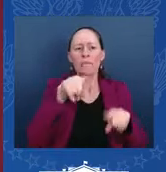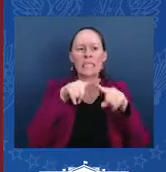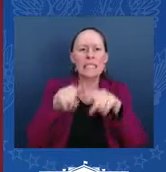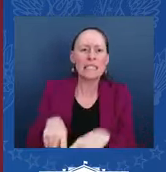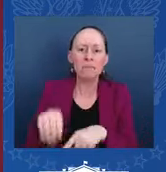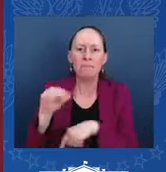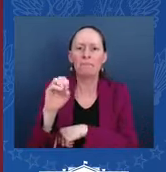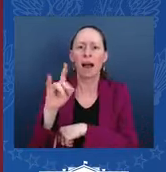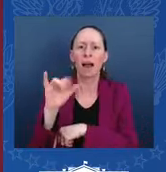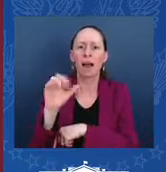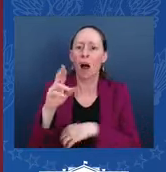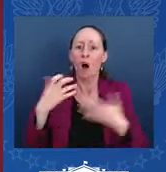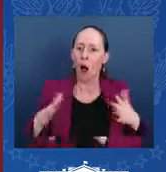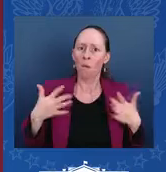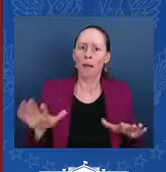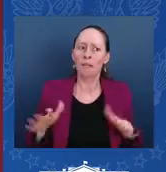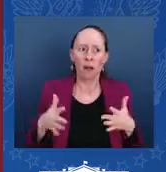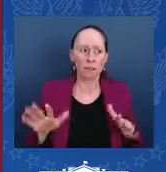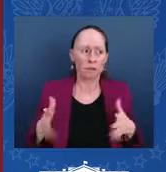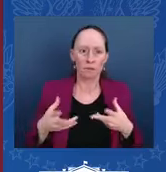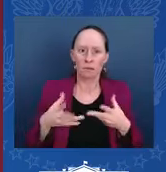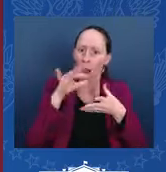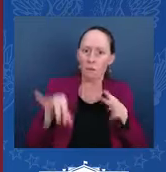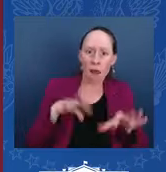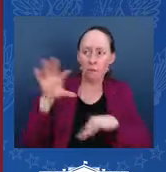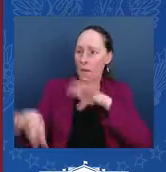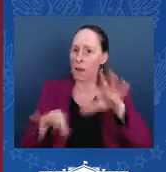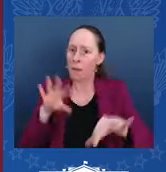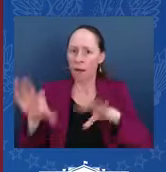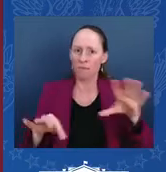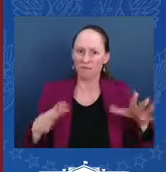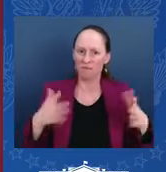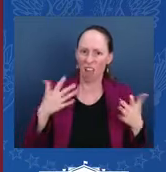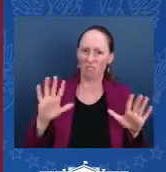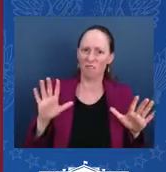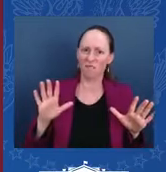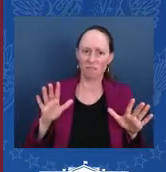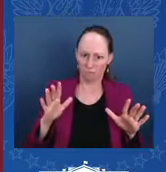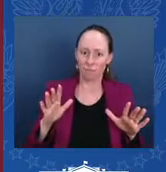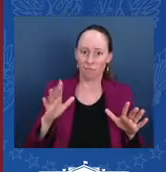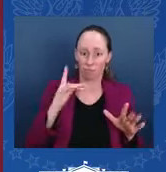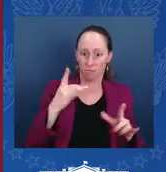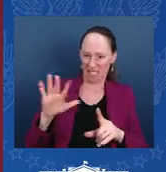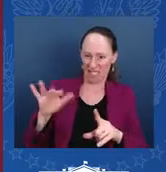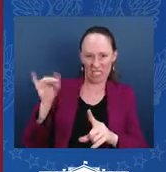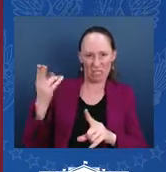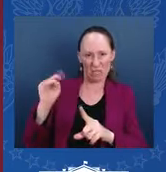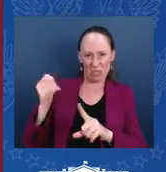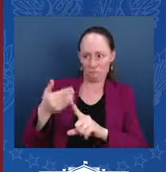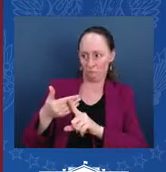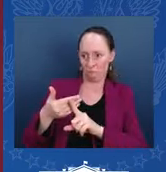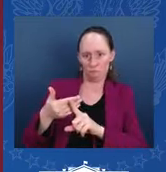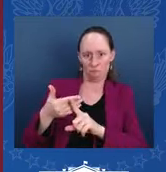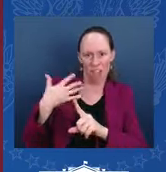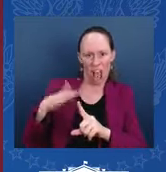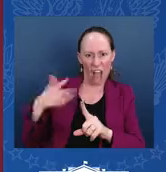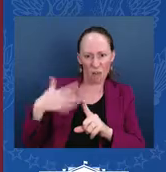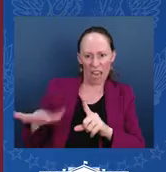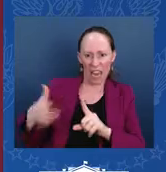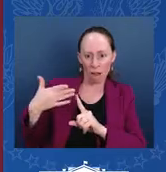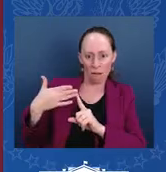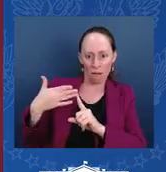first 6 months. That means as of June, 1.5 million Americans who are enrolled in Medicare hit